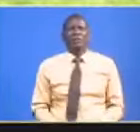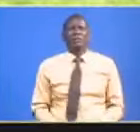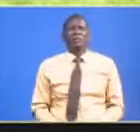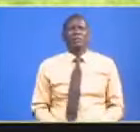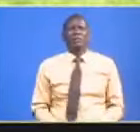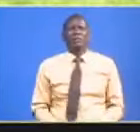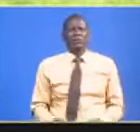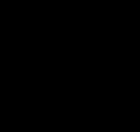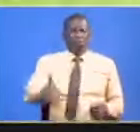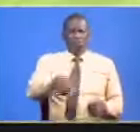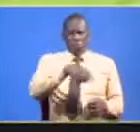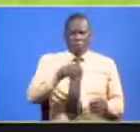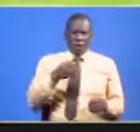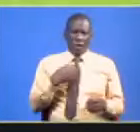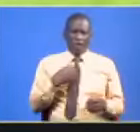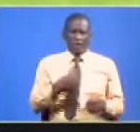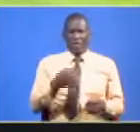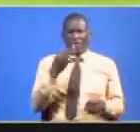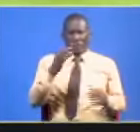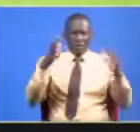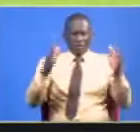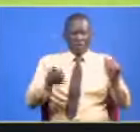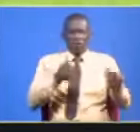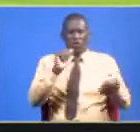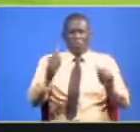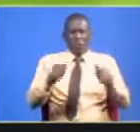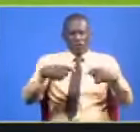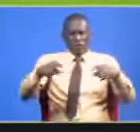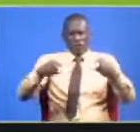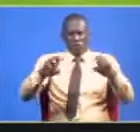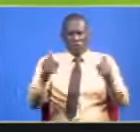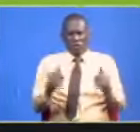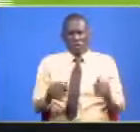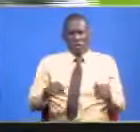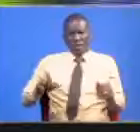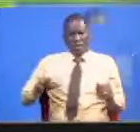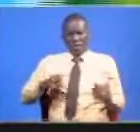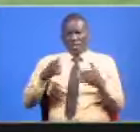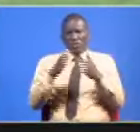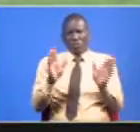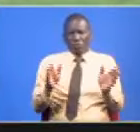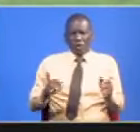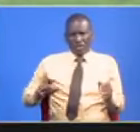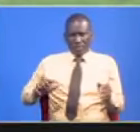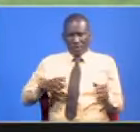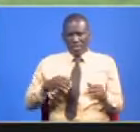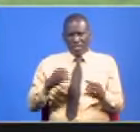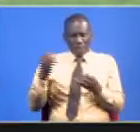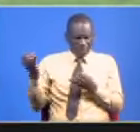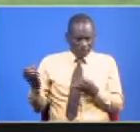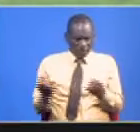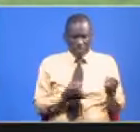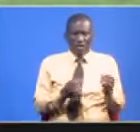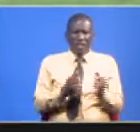very, very well. We had the three major events very successfully. That is the ladies open, the ladies invitation, and